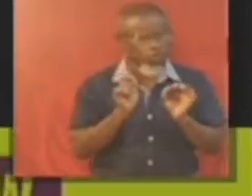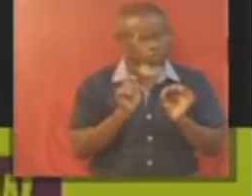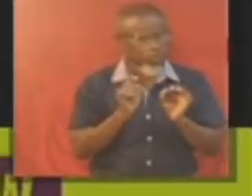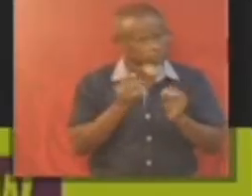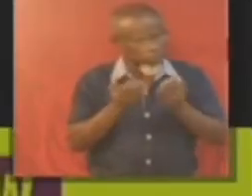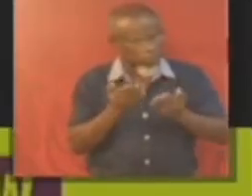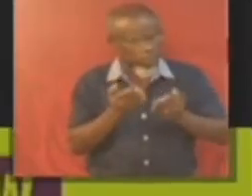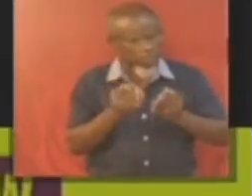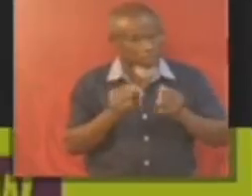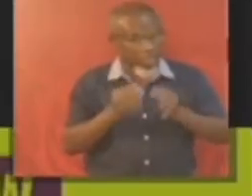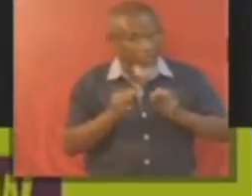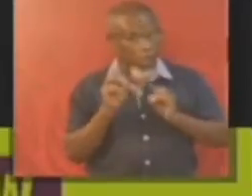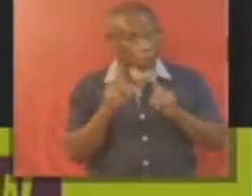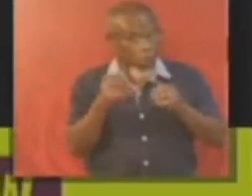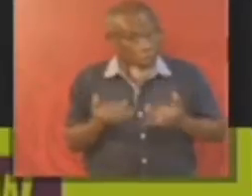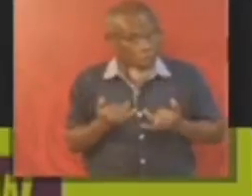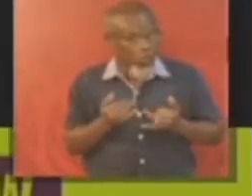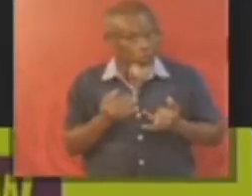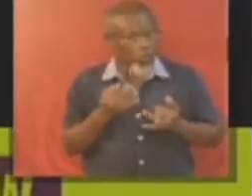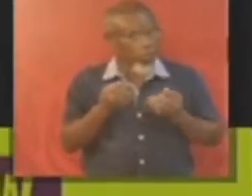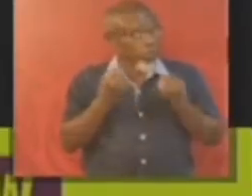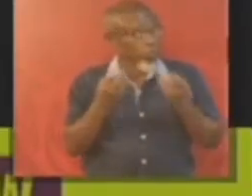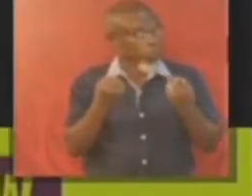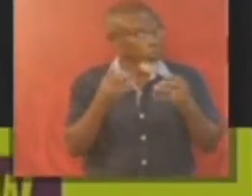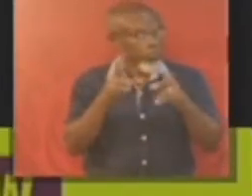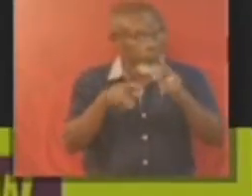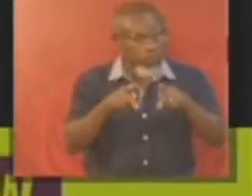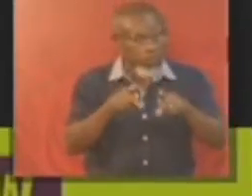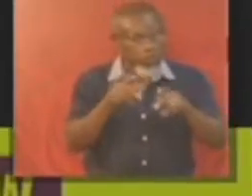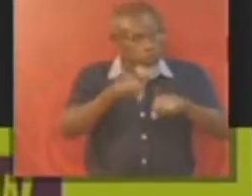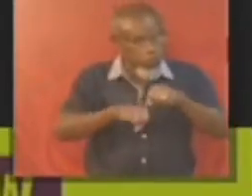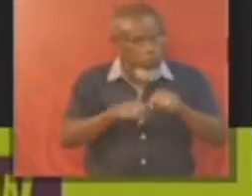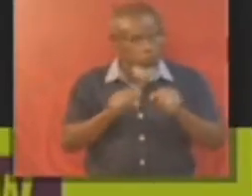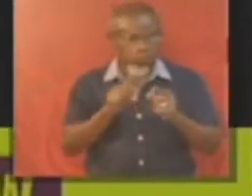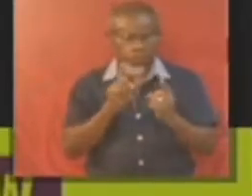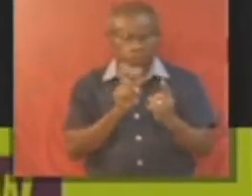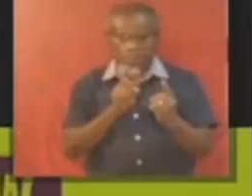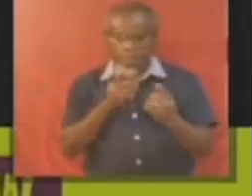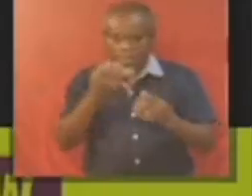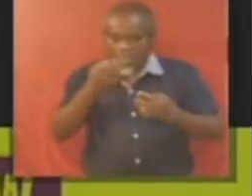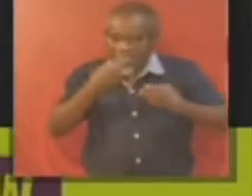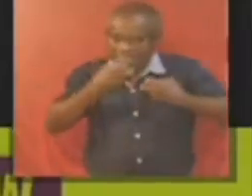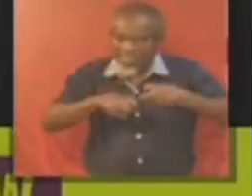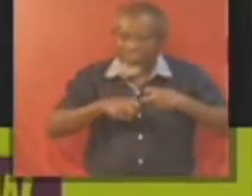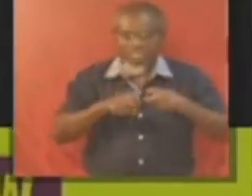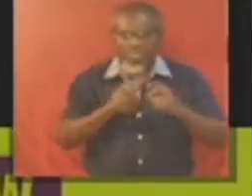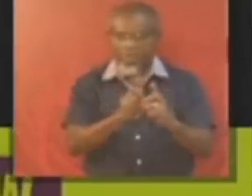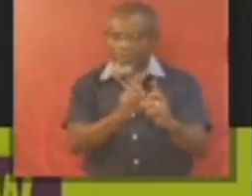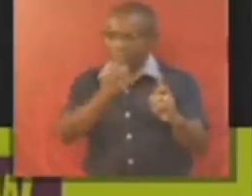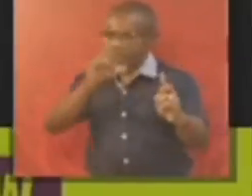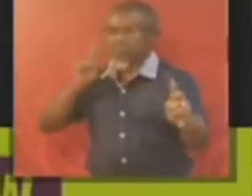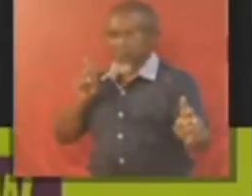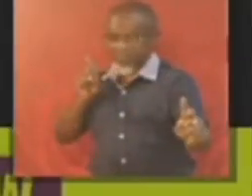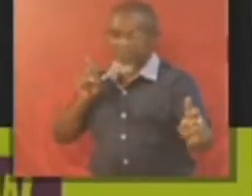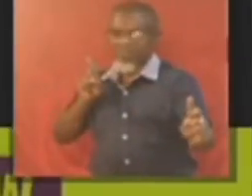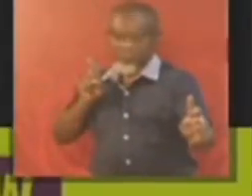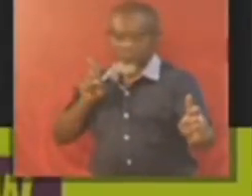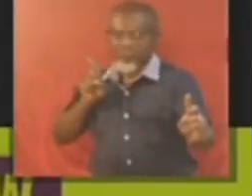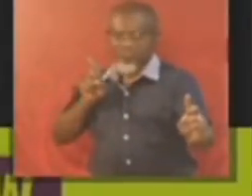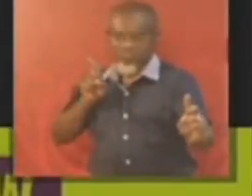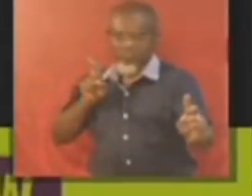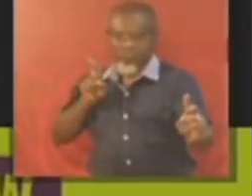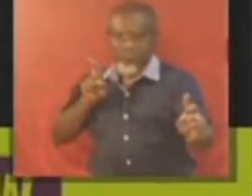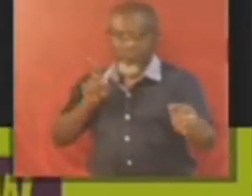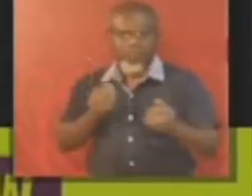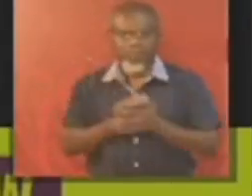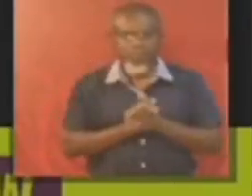distancing. Keep on keeping your distance. For the next slide, we're going to look at what does it mean when we talk about